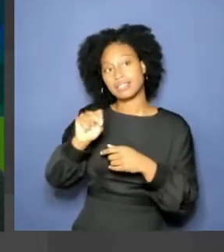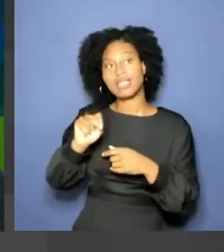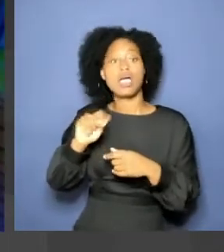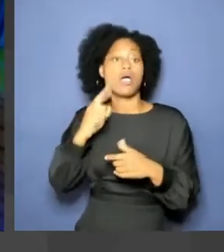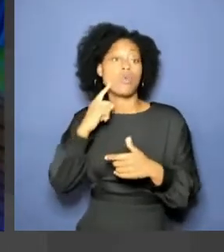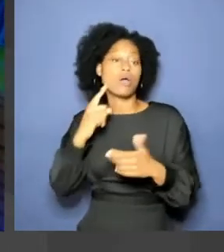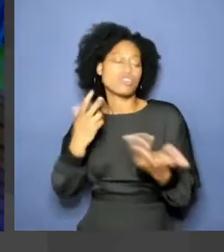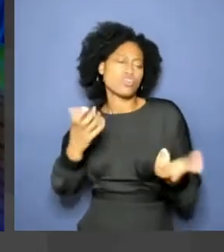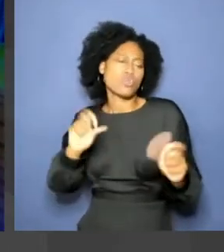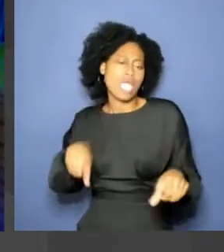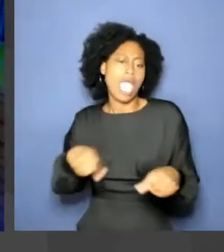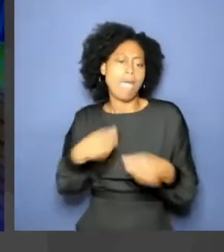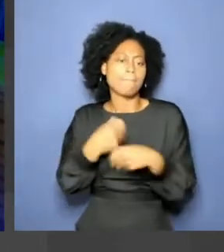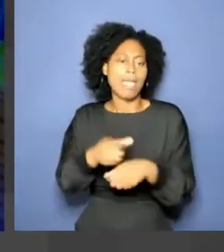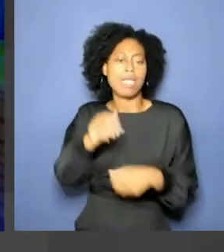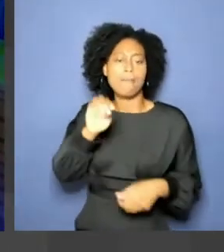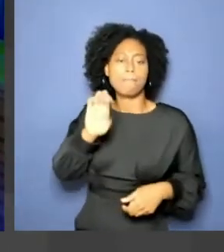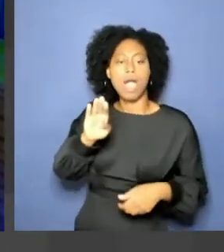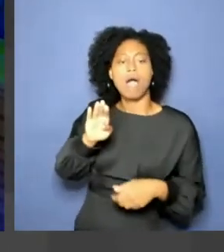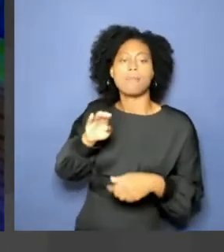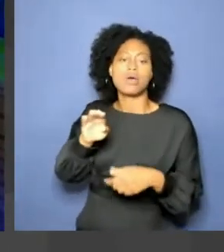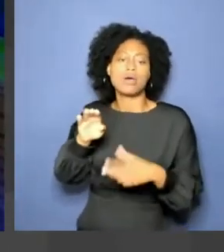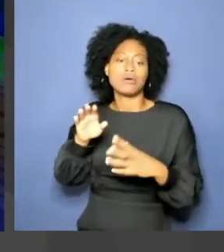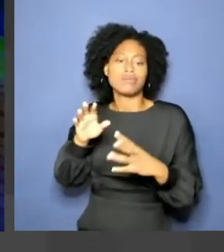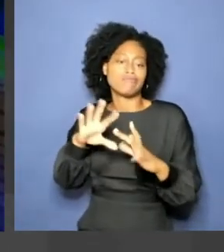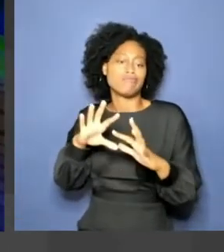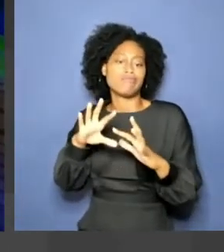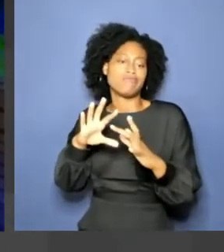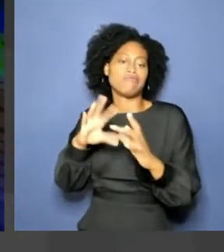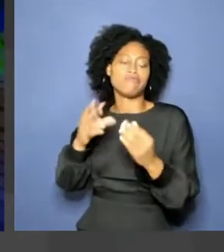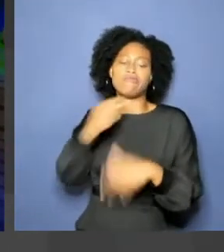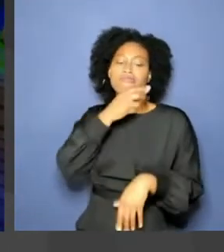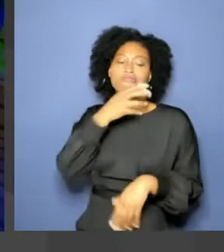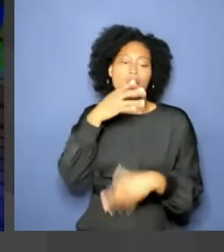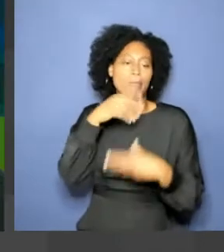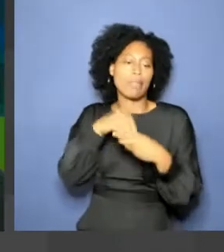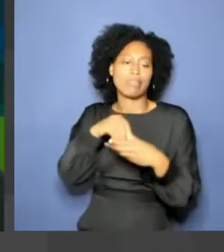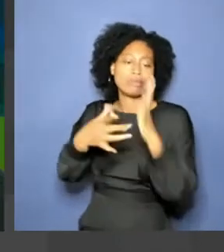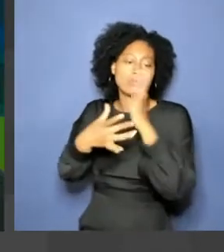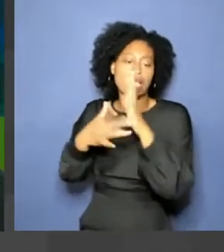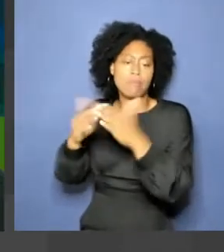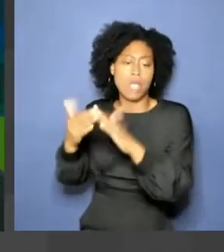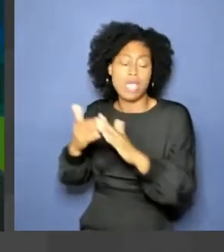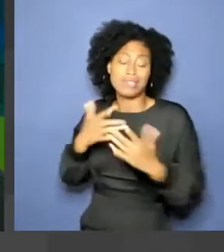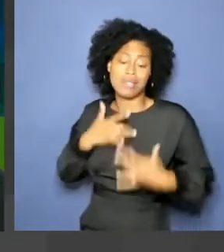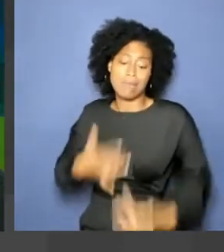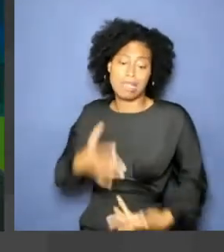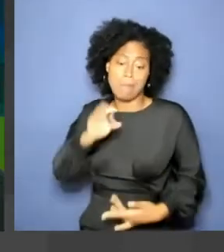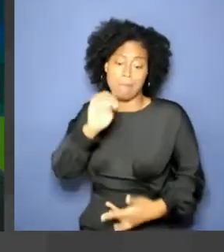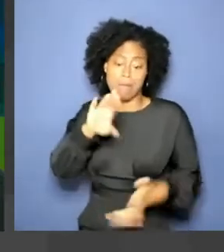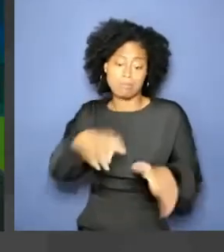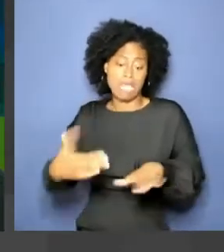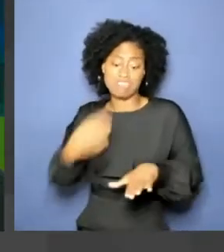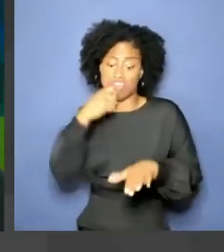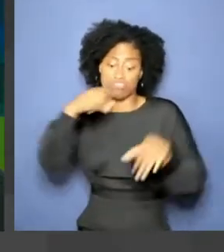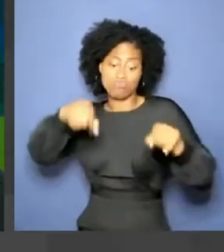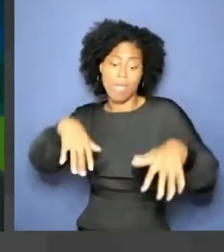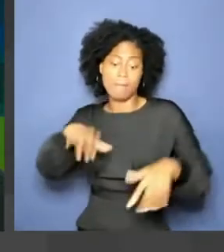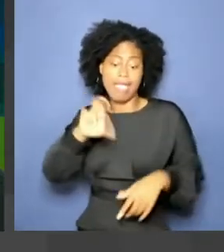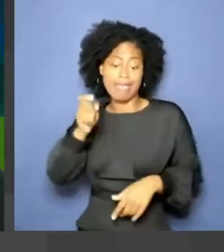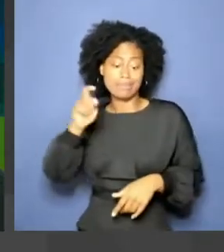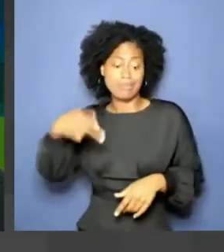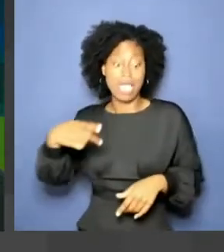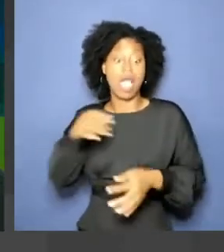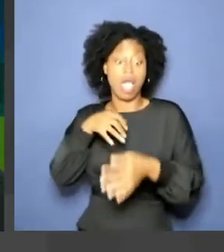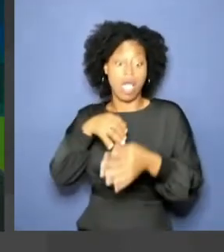tech community. Usually when a mob dies, it doesn't drop XP unless you, the player, actually kills it. So with this, you might be able to create